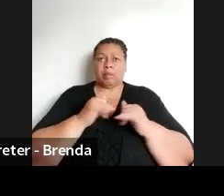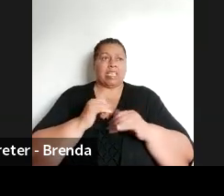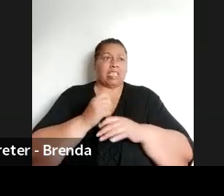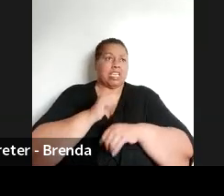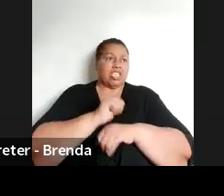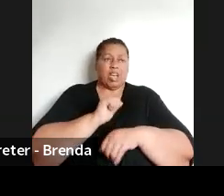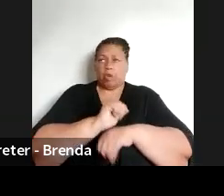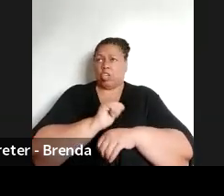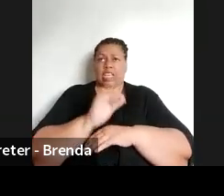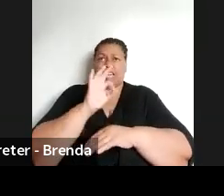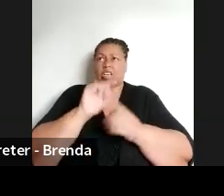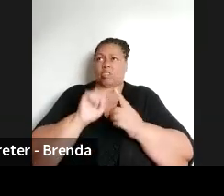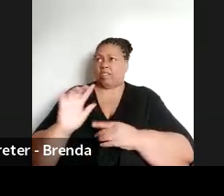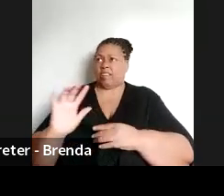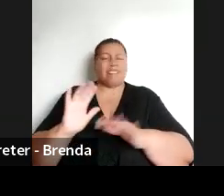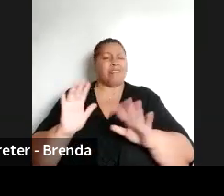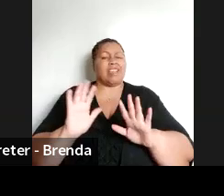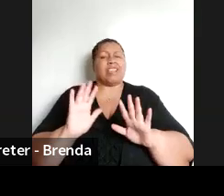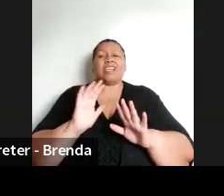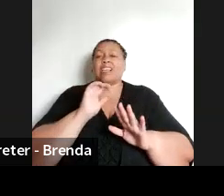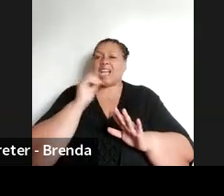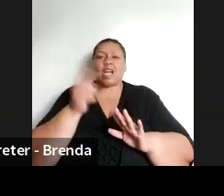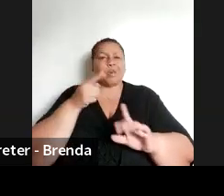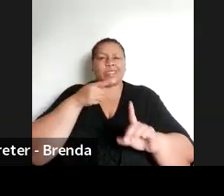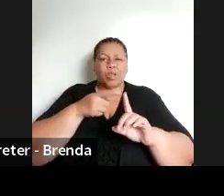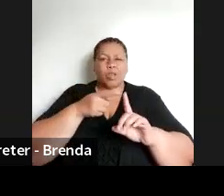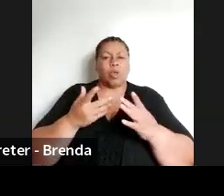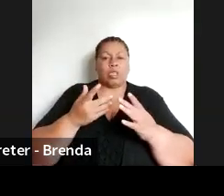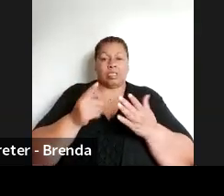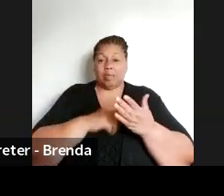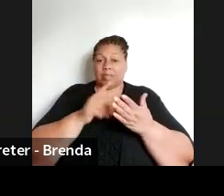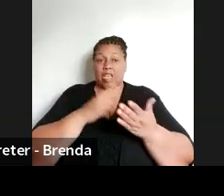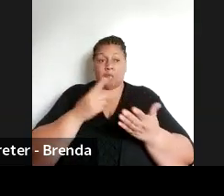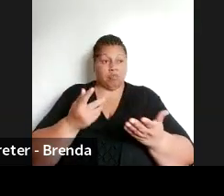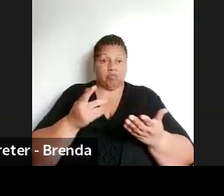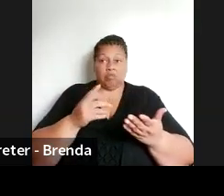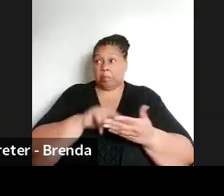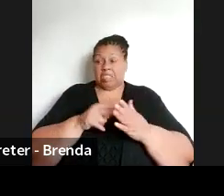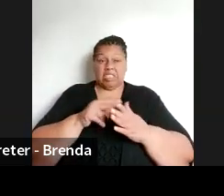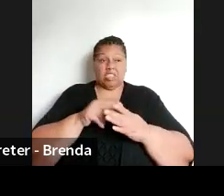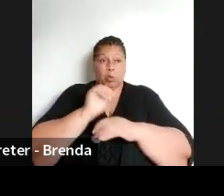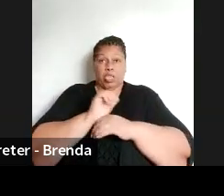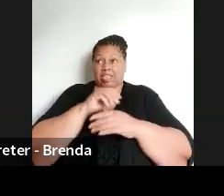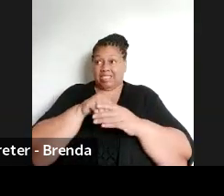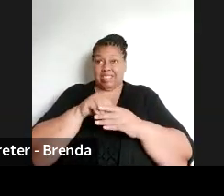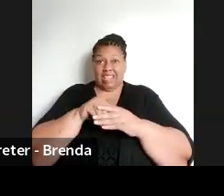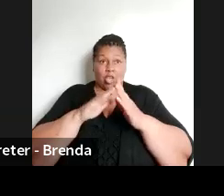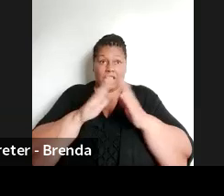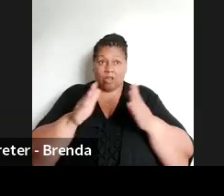5. Sometimes it's working in your house and just cleaning it up and